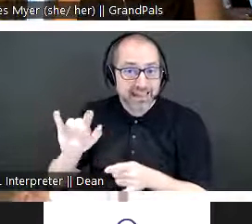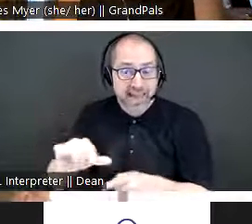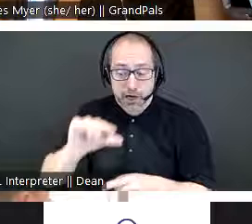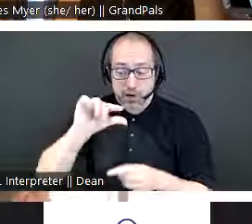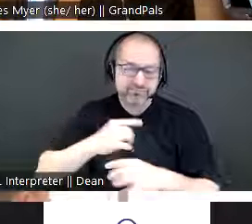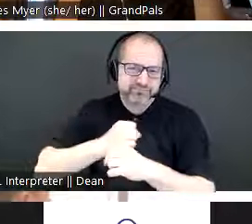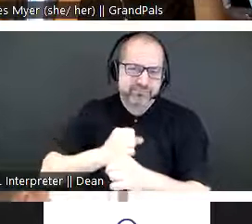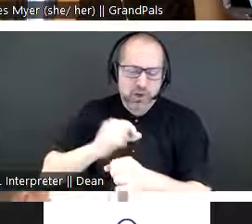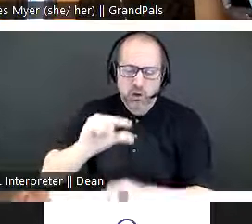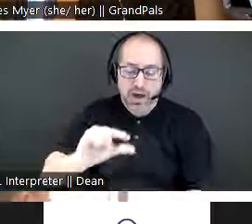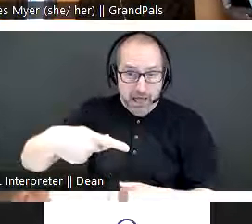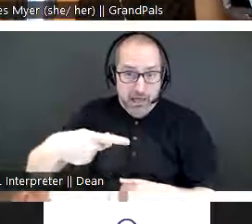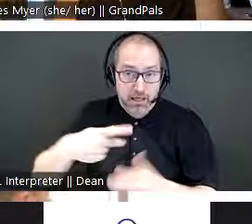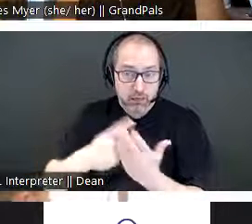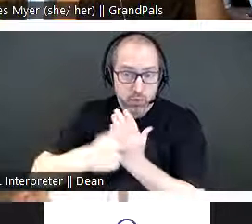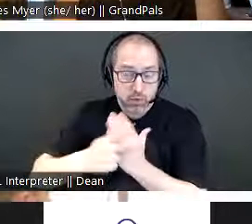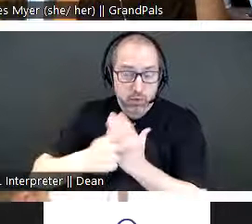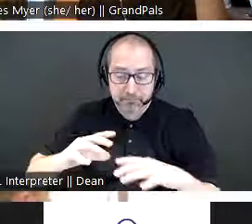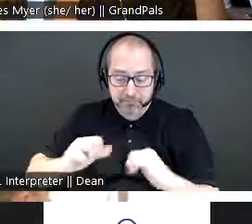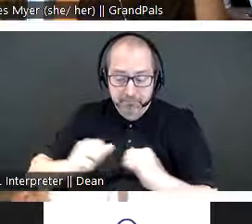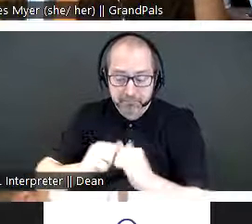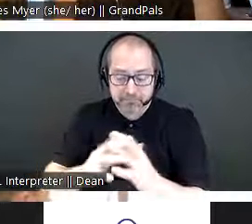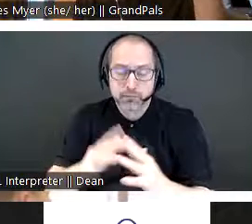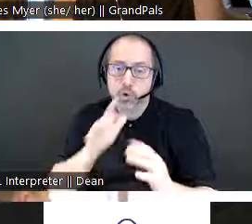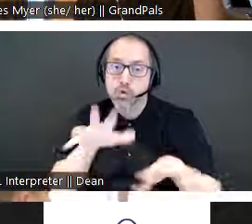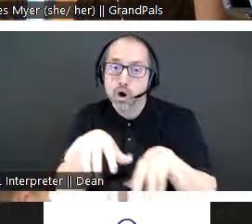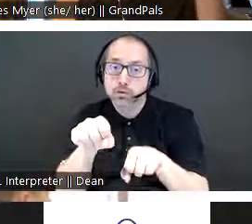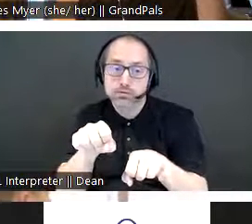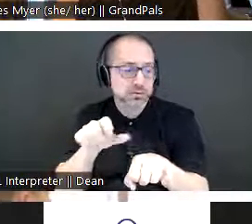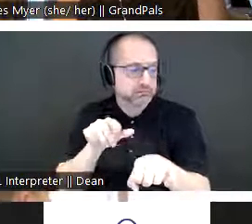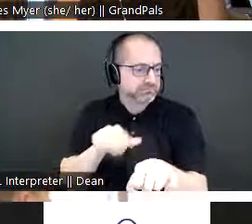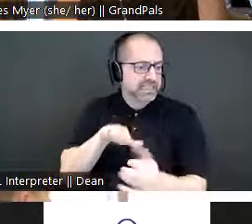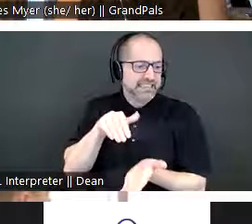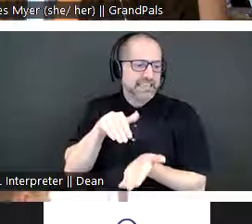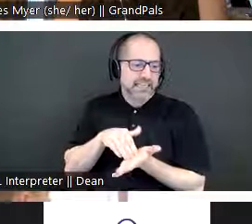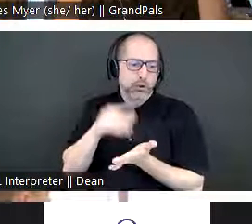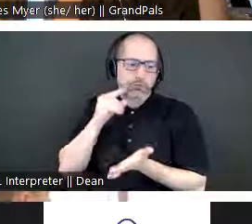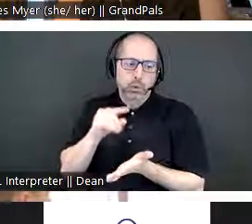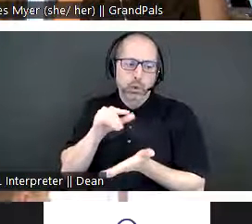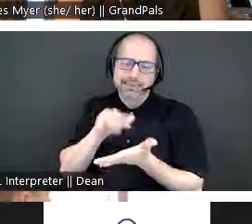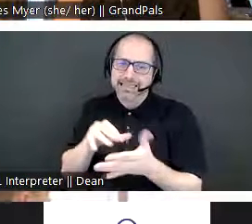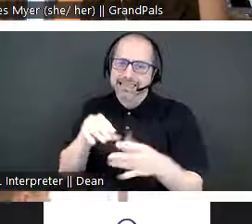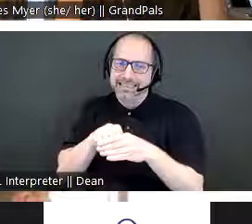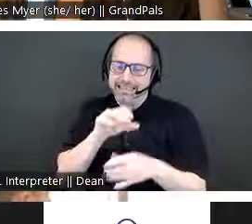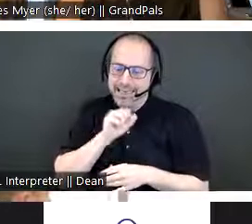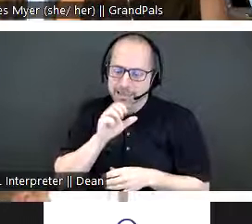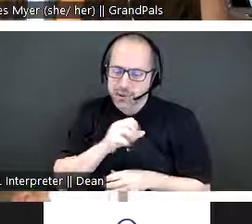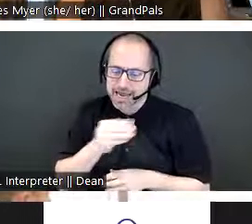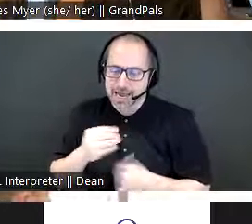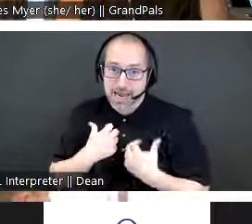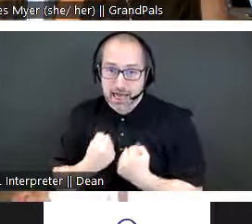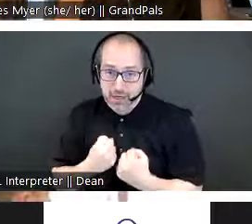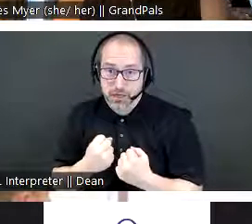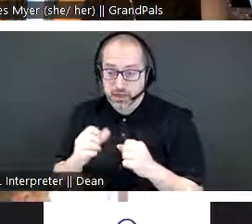is hosted by an organization called the Center for Studies in Aging and Health, which is a